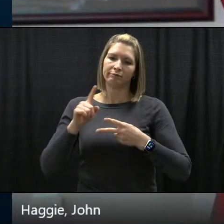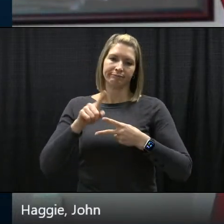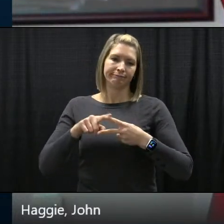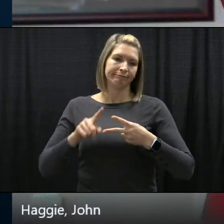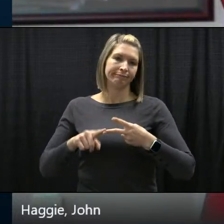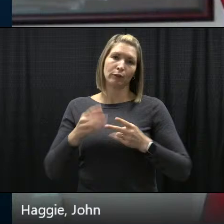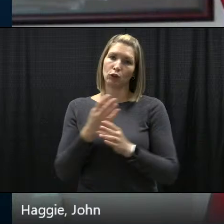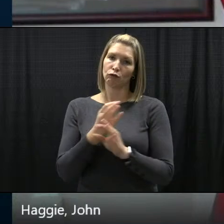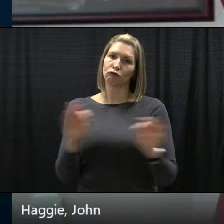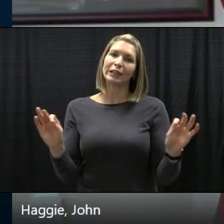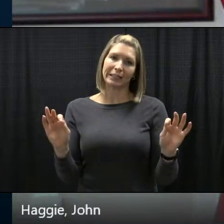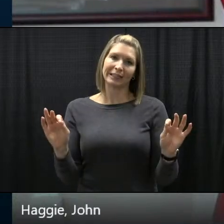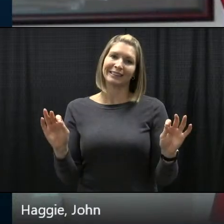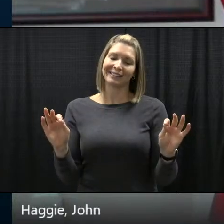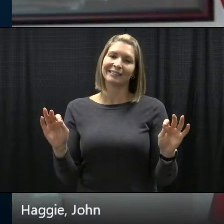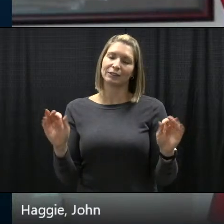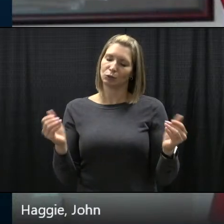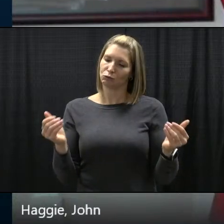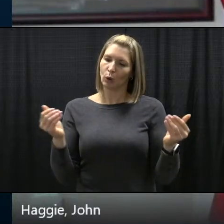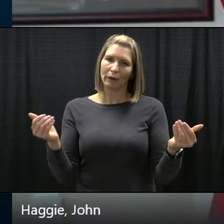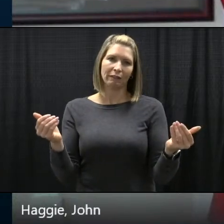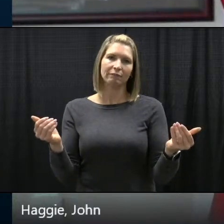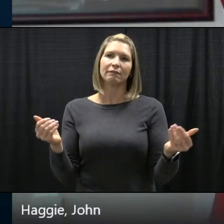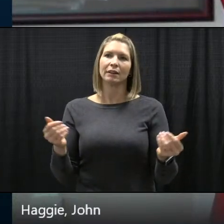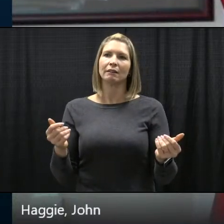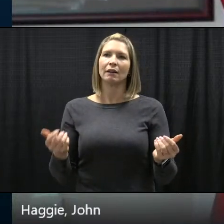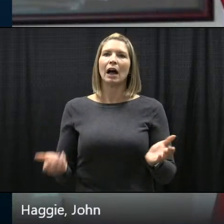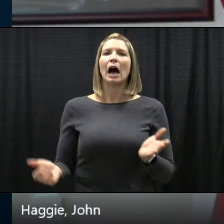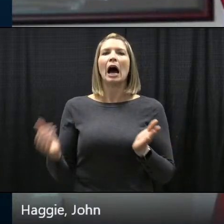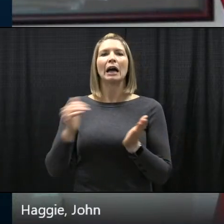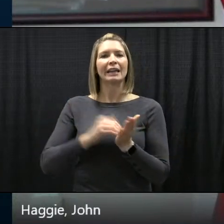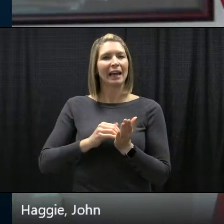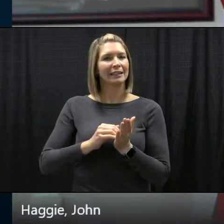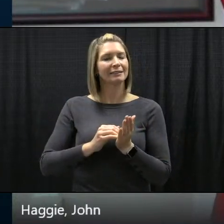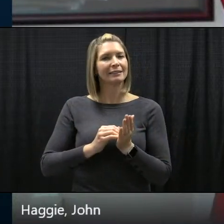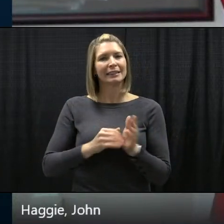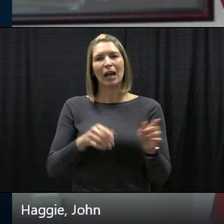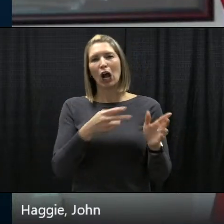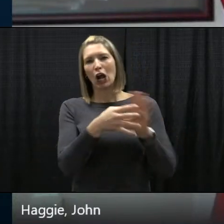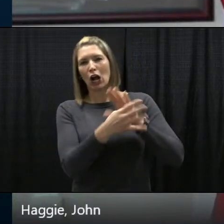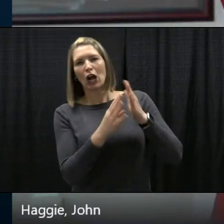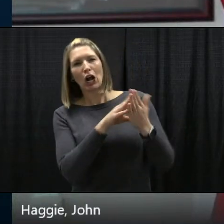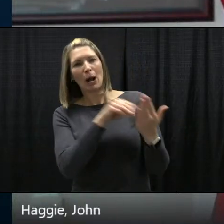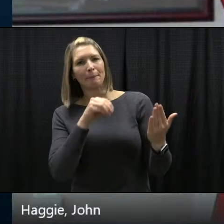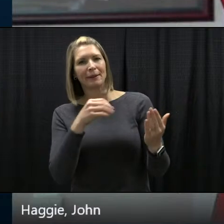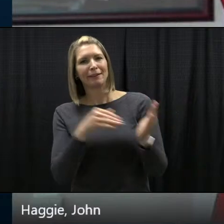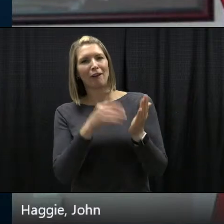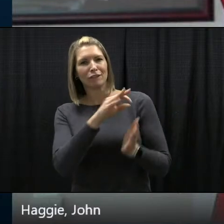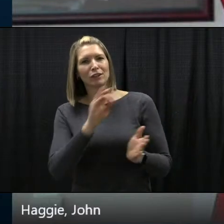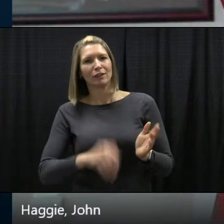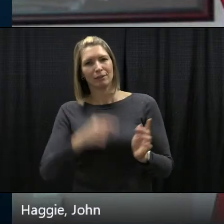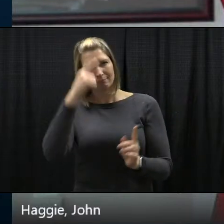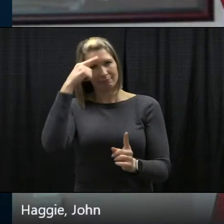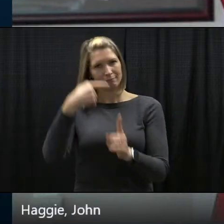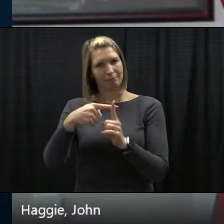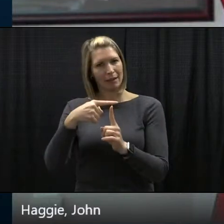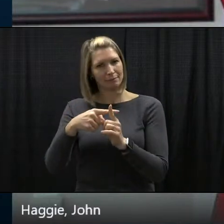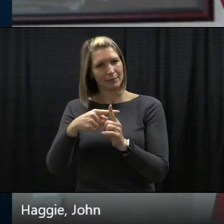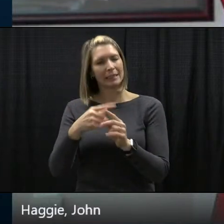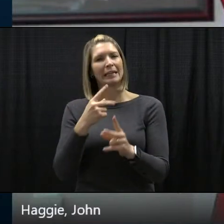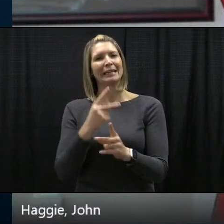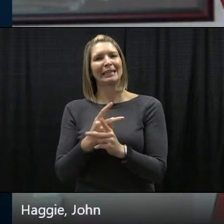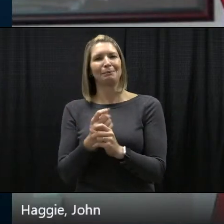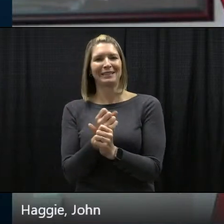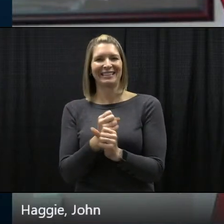So I'll paraphrase Dr. Fitzgerald and say, hold fast and stay safe, and thank you for your time. Thank you,